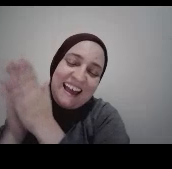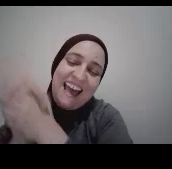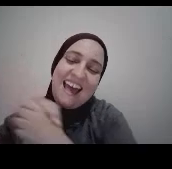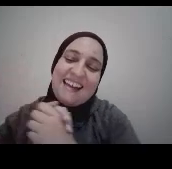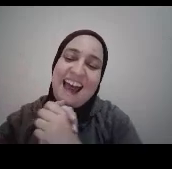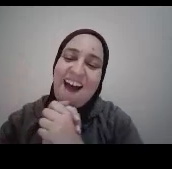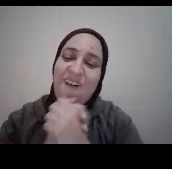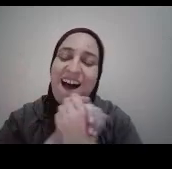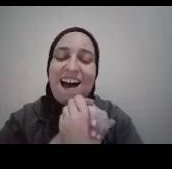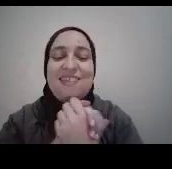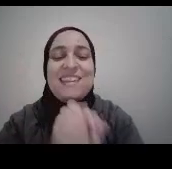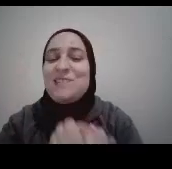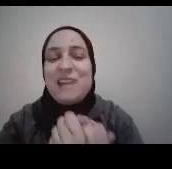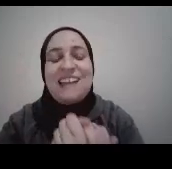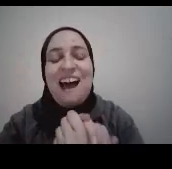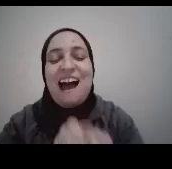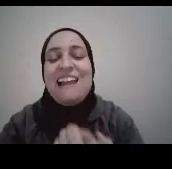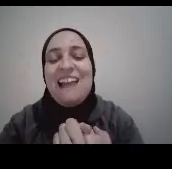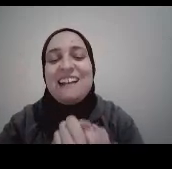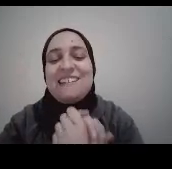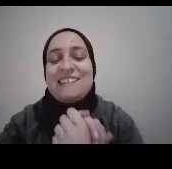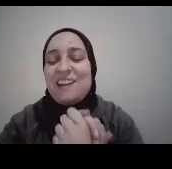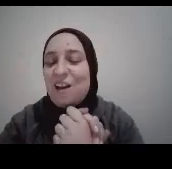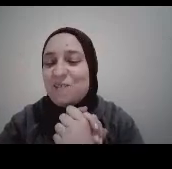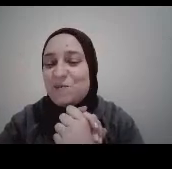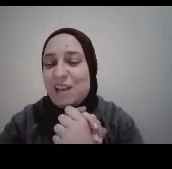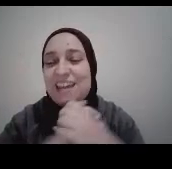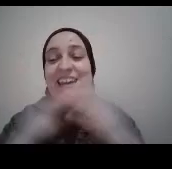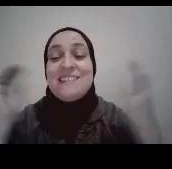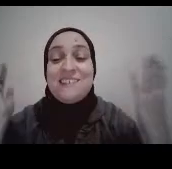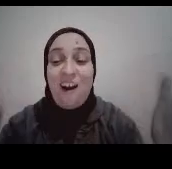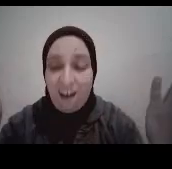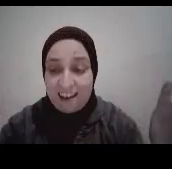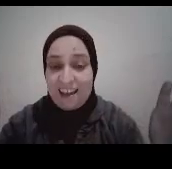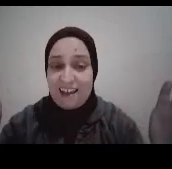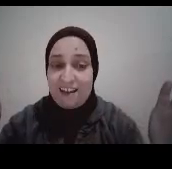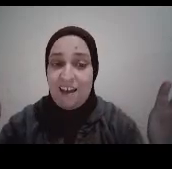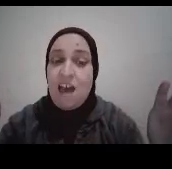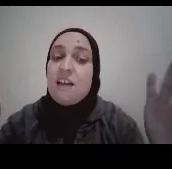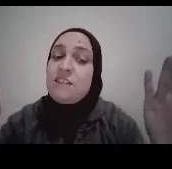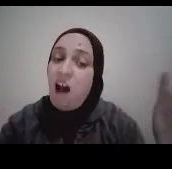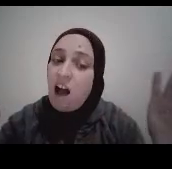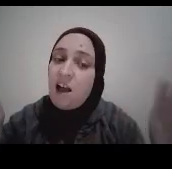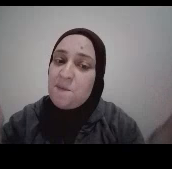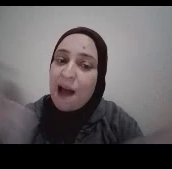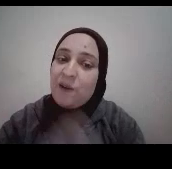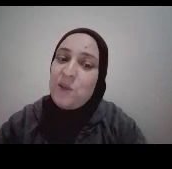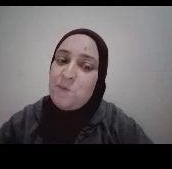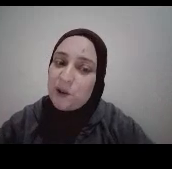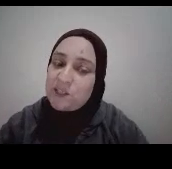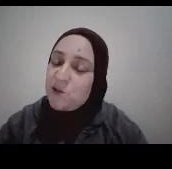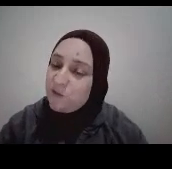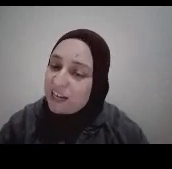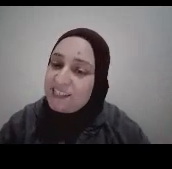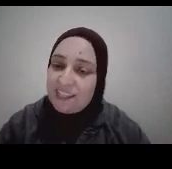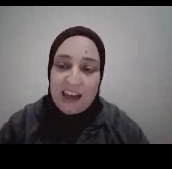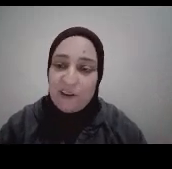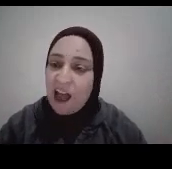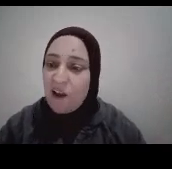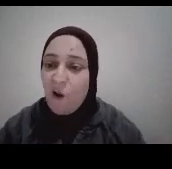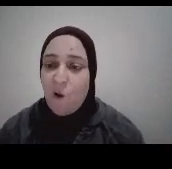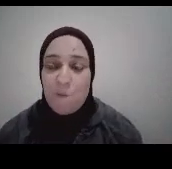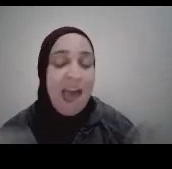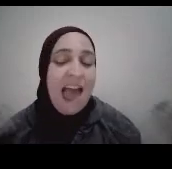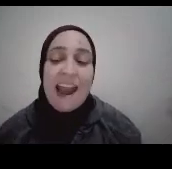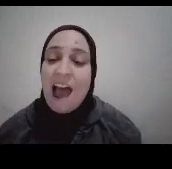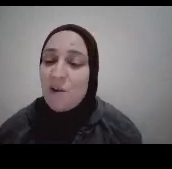Yay! Now, this week's highlighted skill of the week is talking. Talk about the books you read together